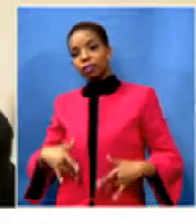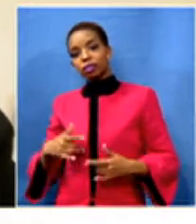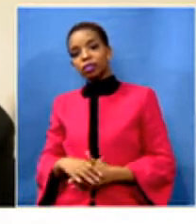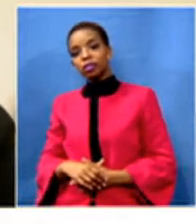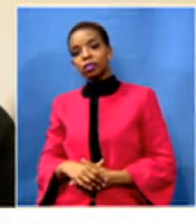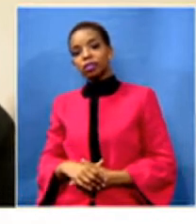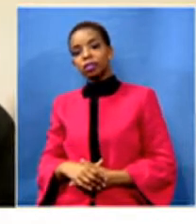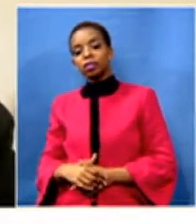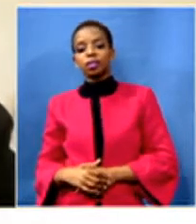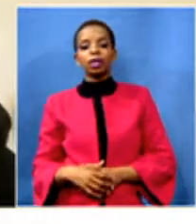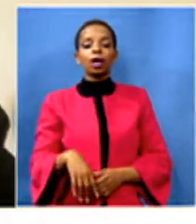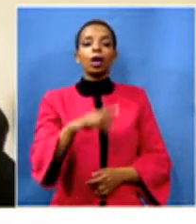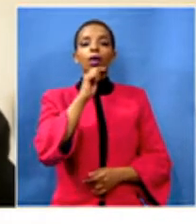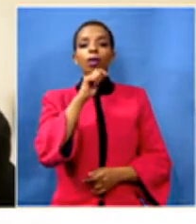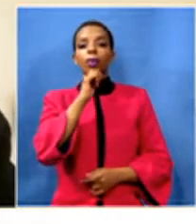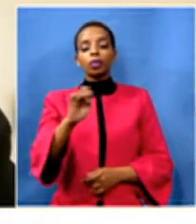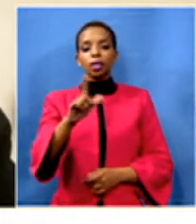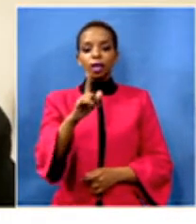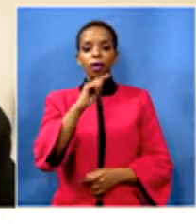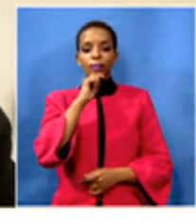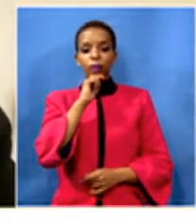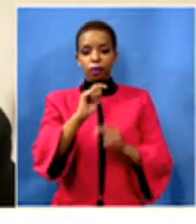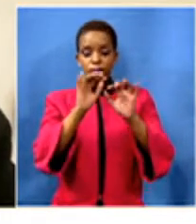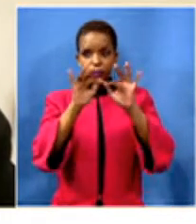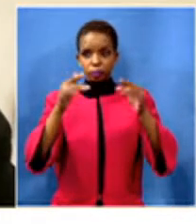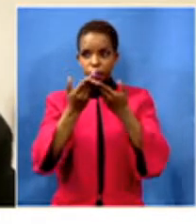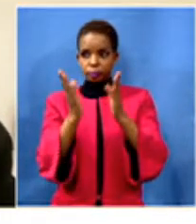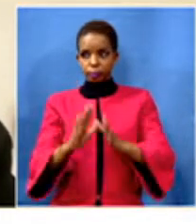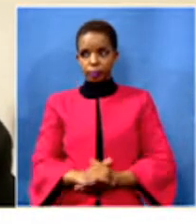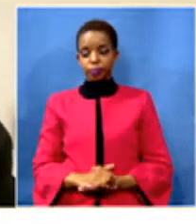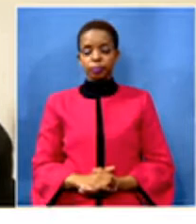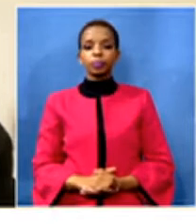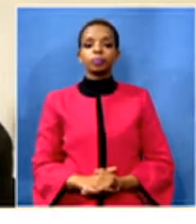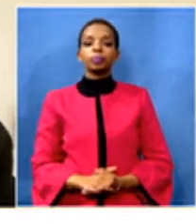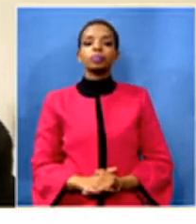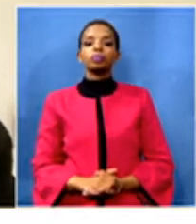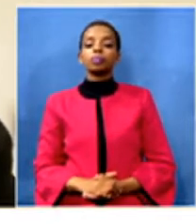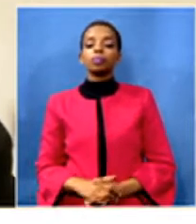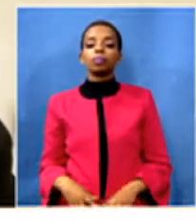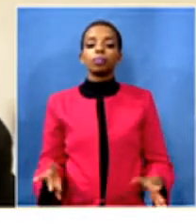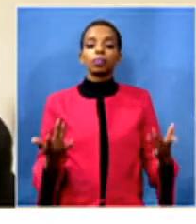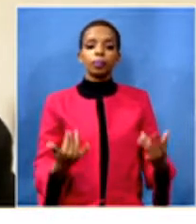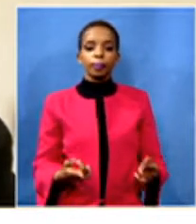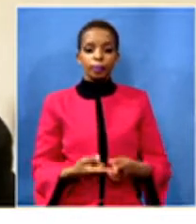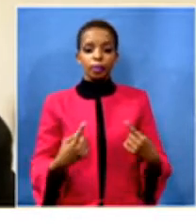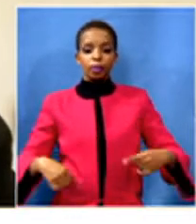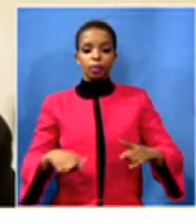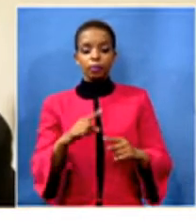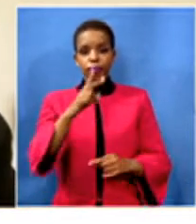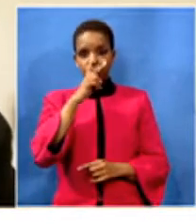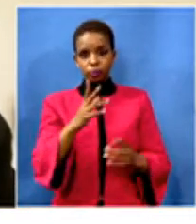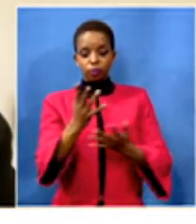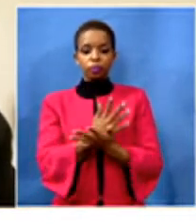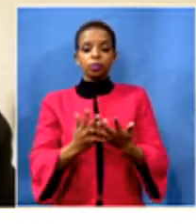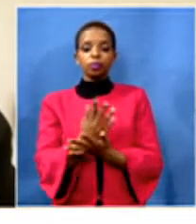Good morning, Leanne. Good morning to your viewers out there. Let's look at, we're talking to this increase during the